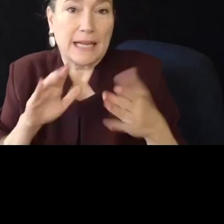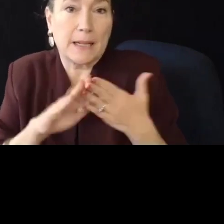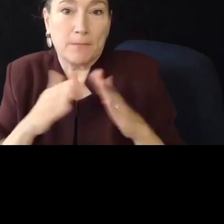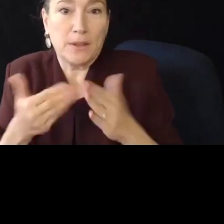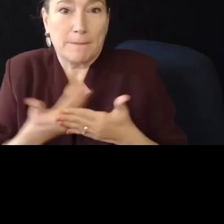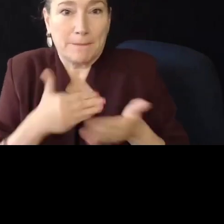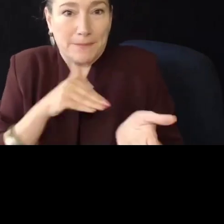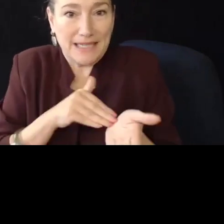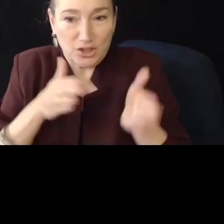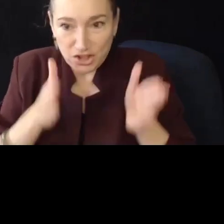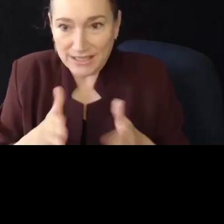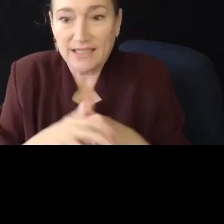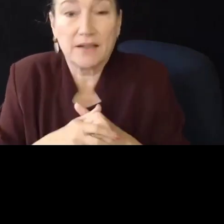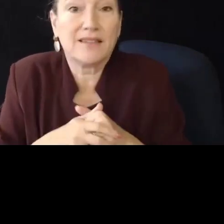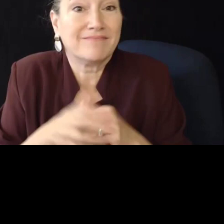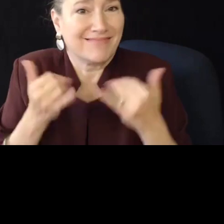Also,